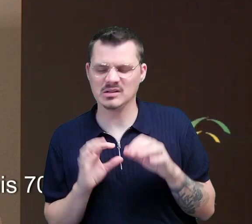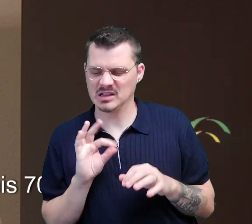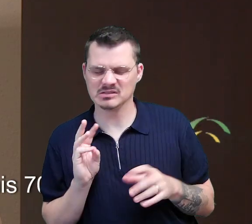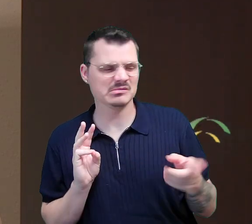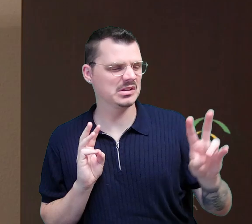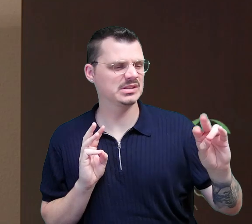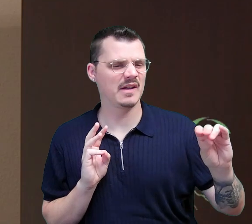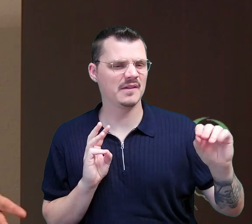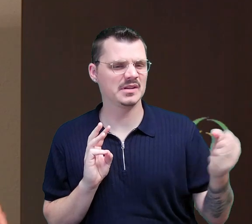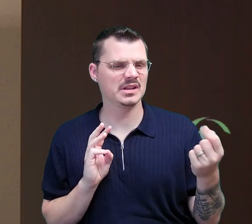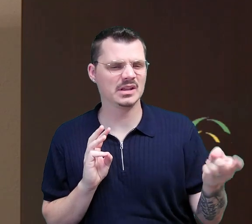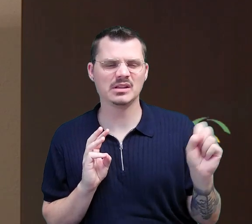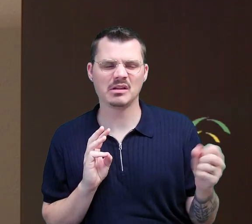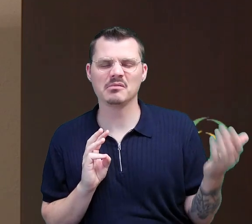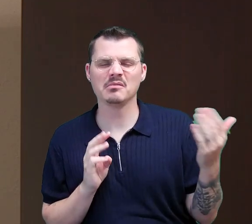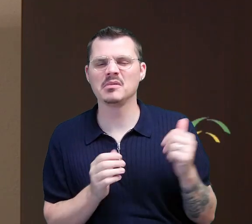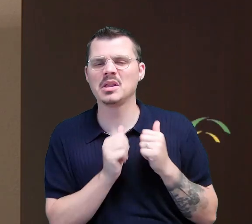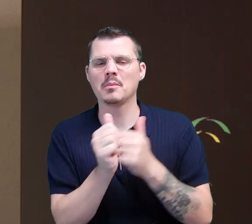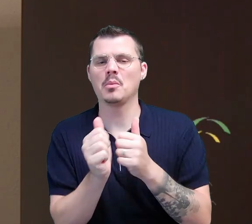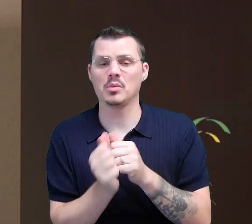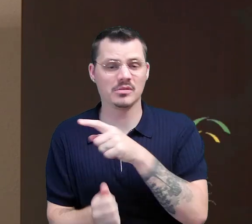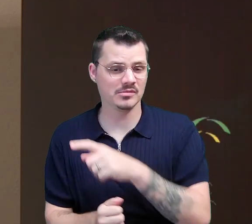his 70s so he could, keep up.